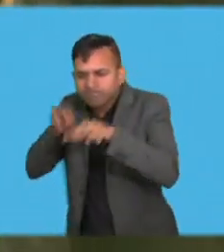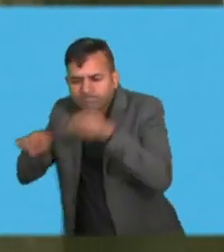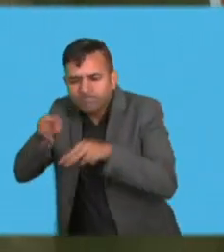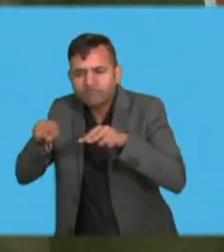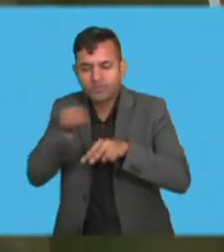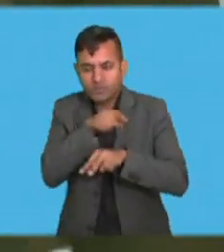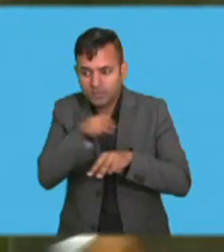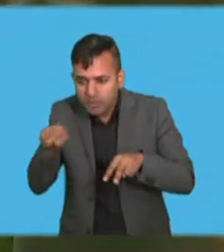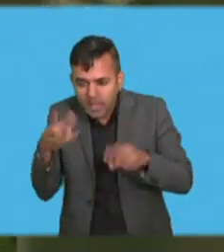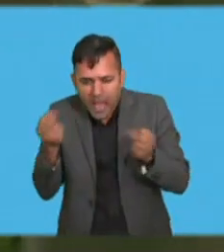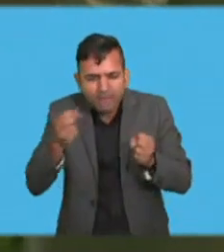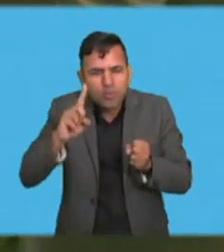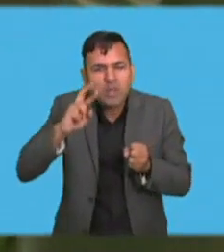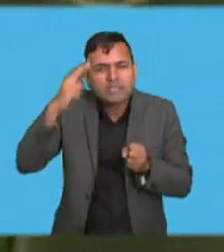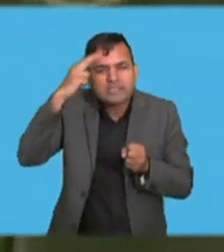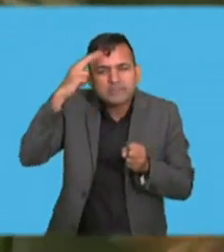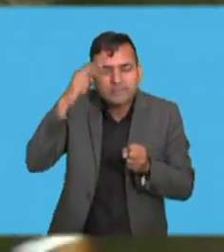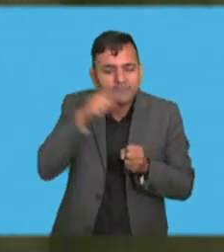that.